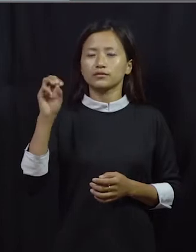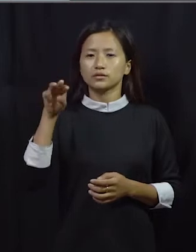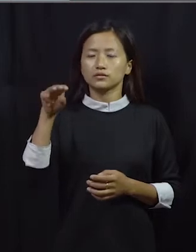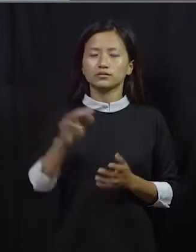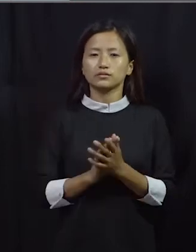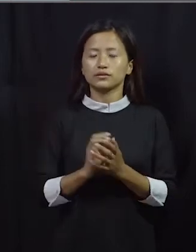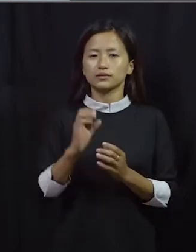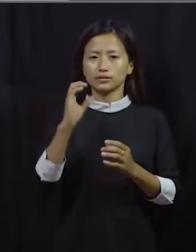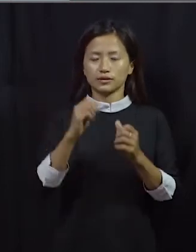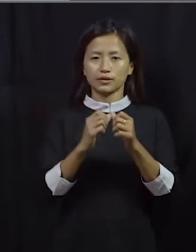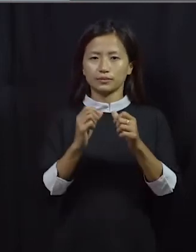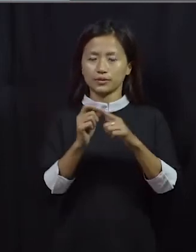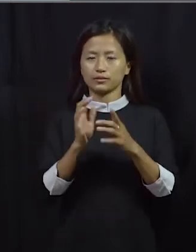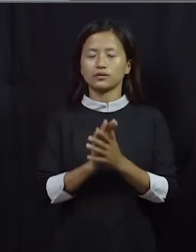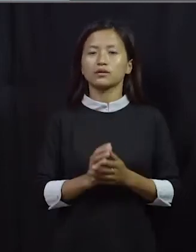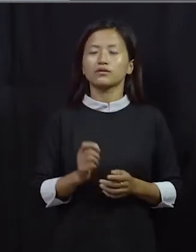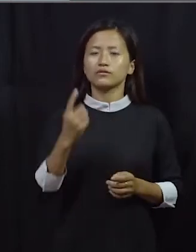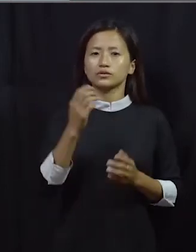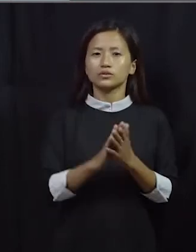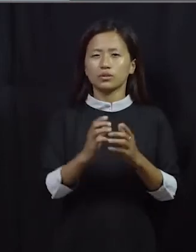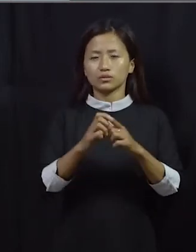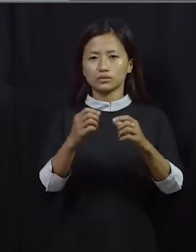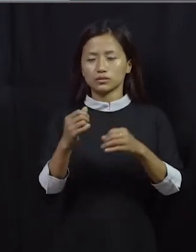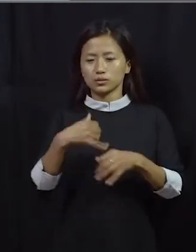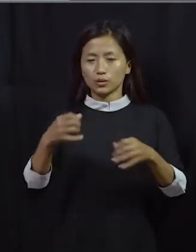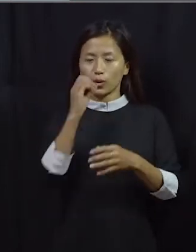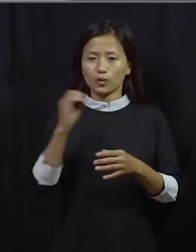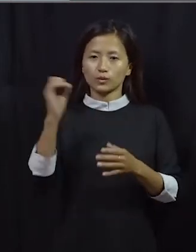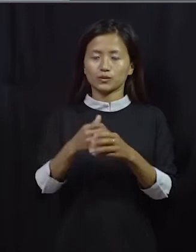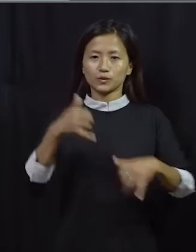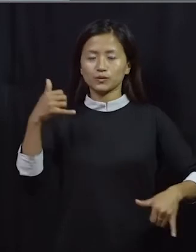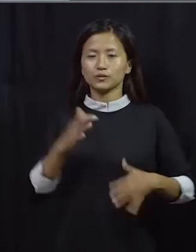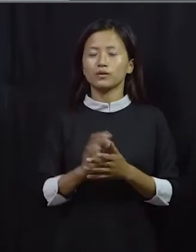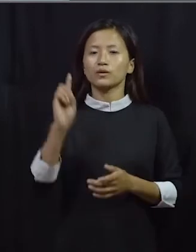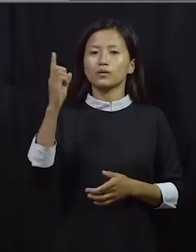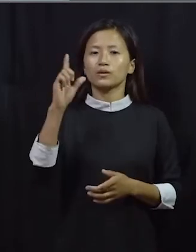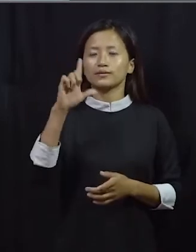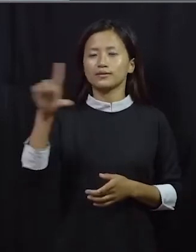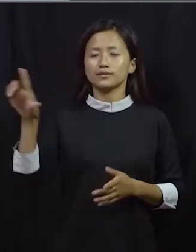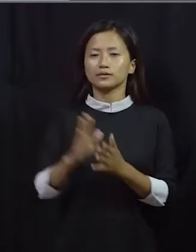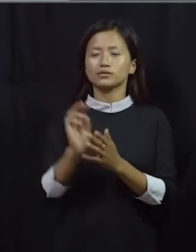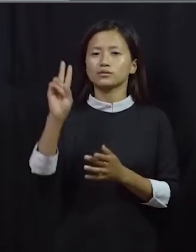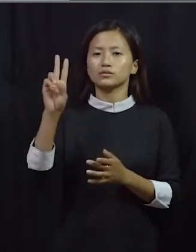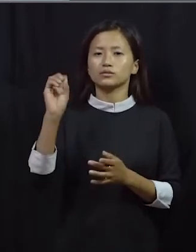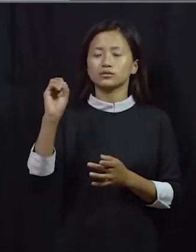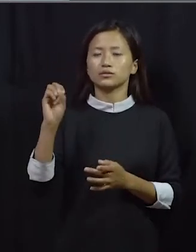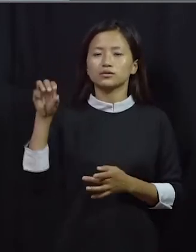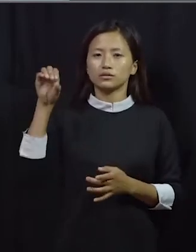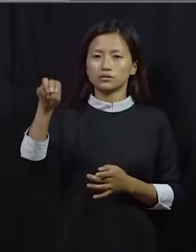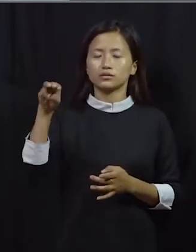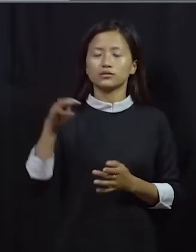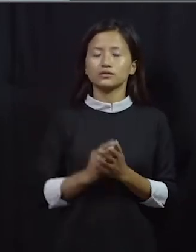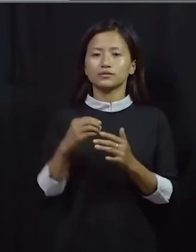On 1st October, X withdrew rupees 1,20,000 from his capital and Y